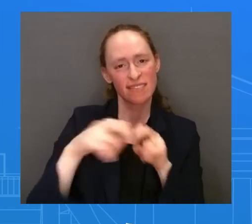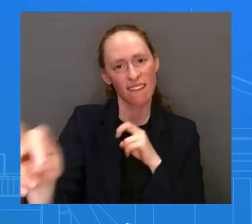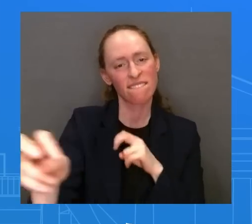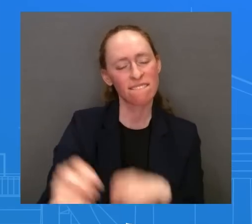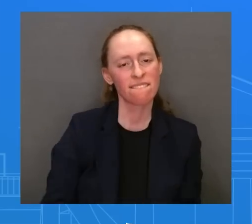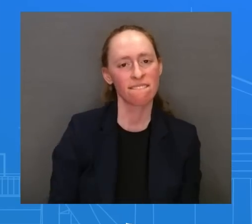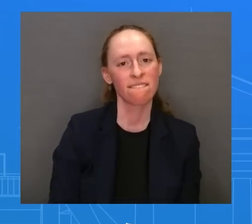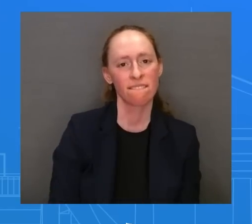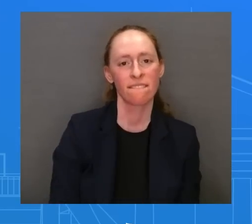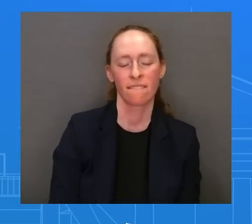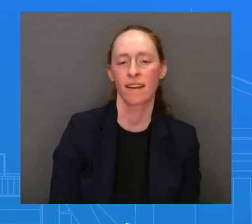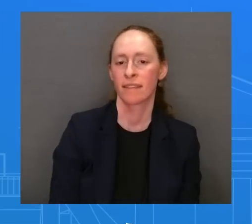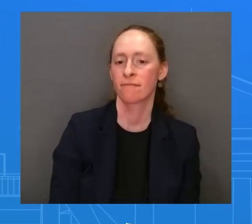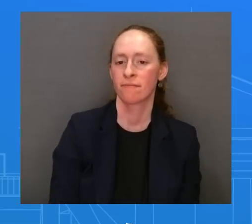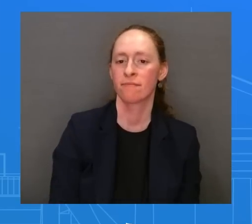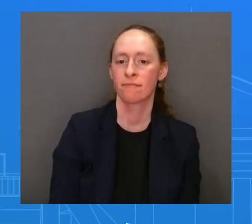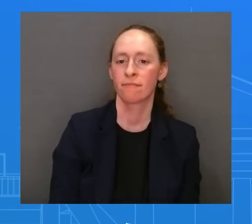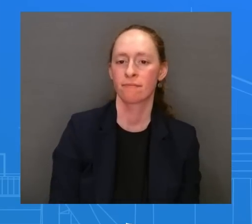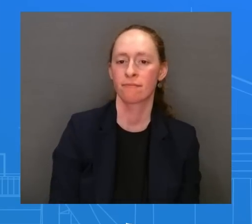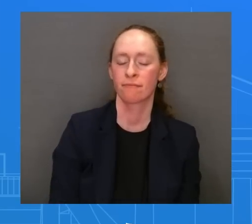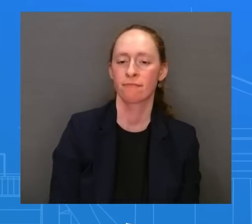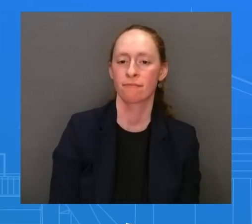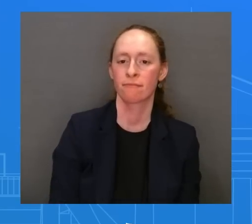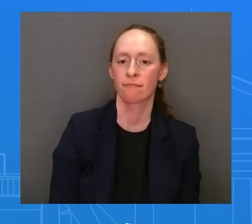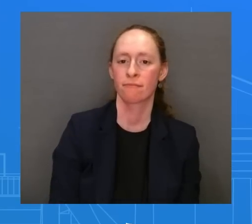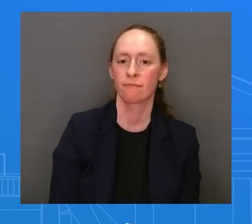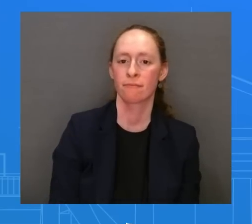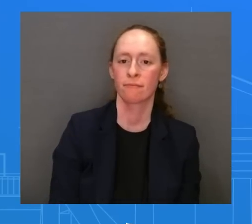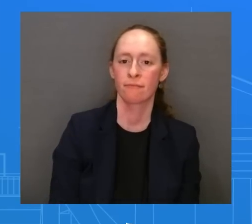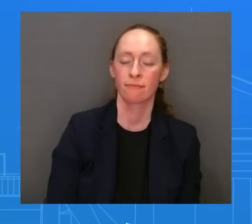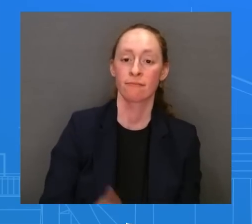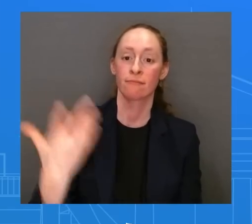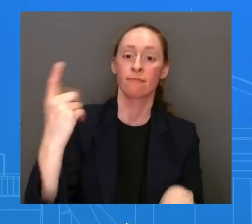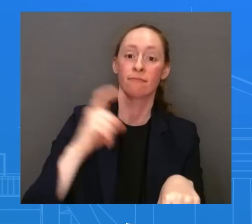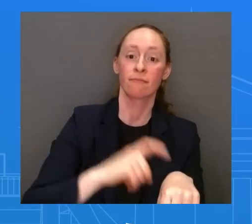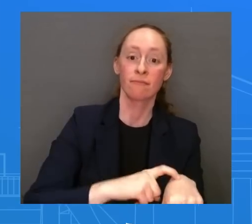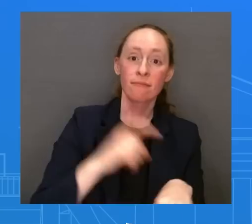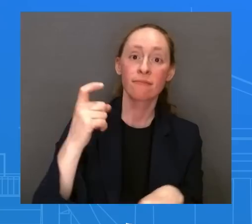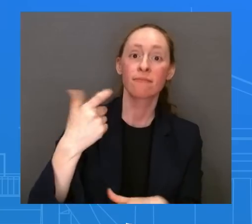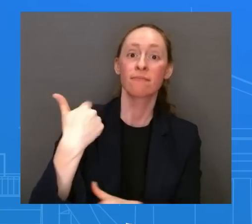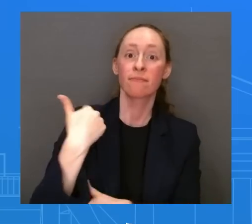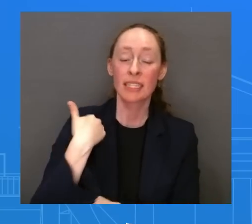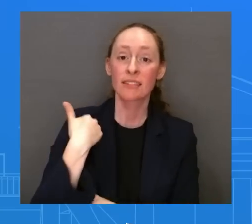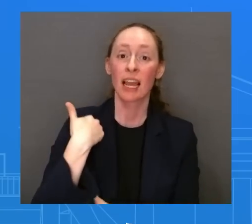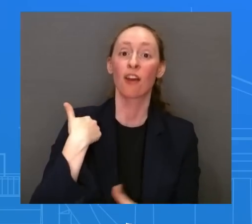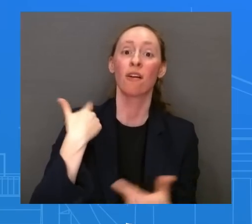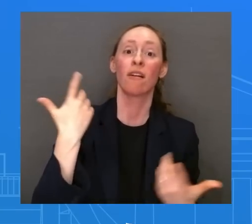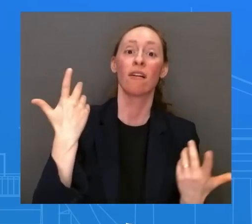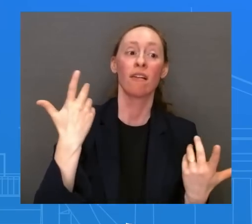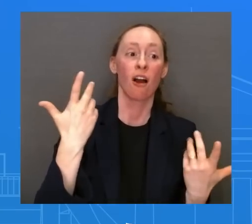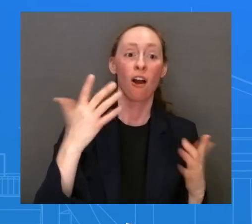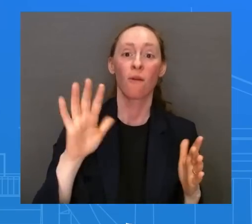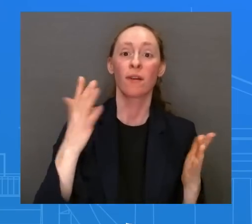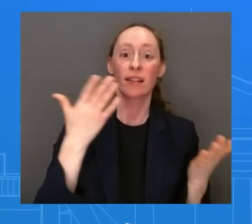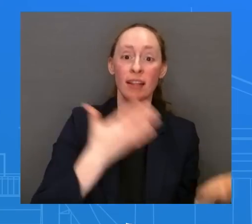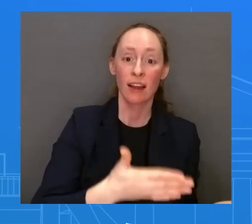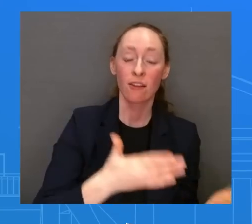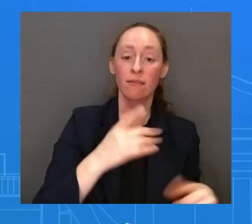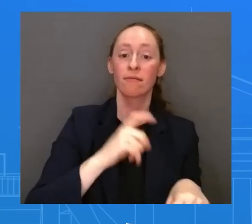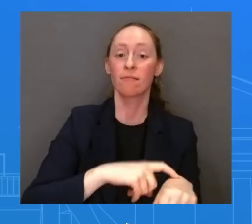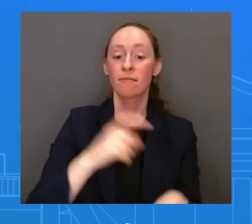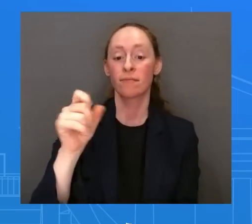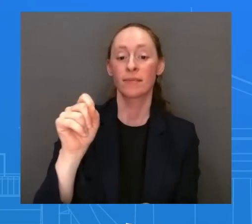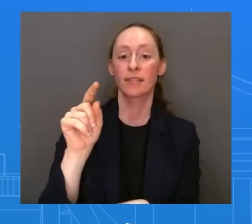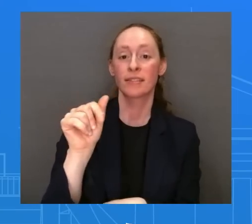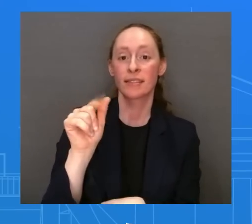to go there I mean that's a state department gets to call that but the military executes and leads it and finding that exact moment to do it is